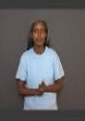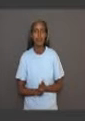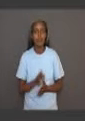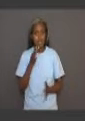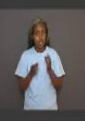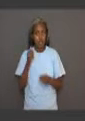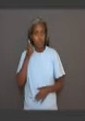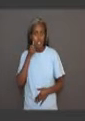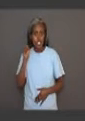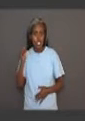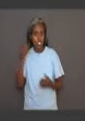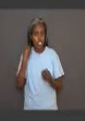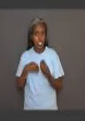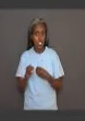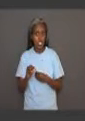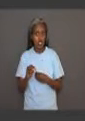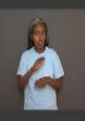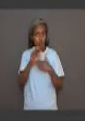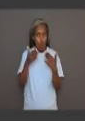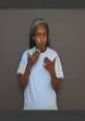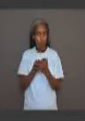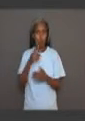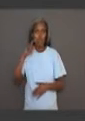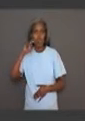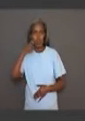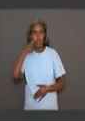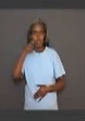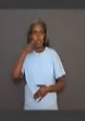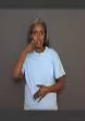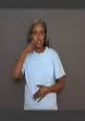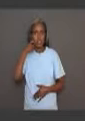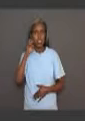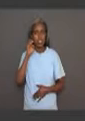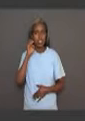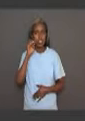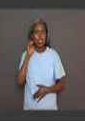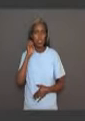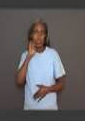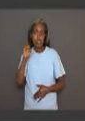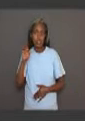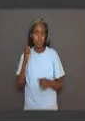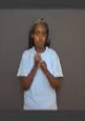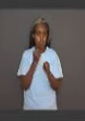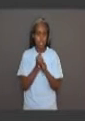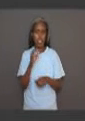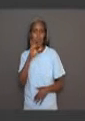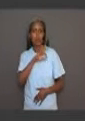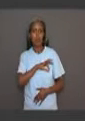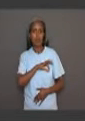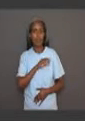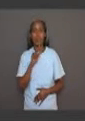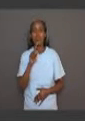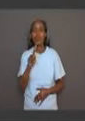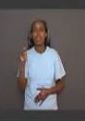If she sells all of the oranges, she will make a profit of